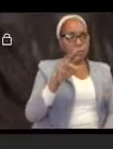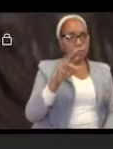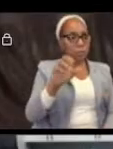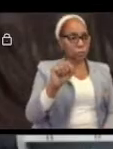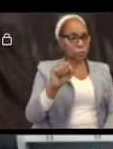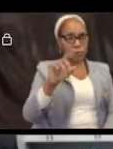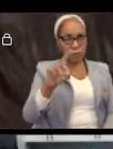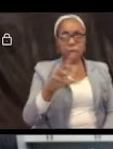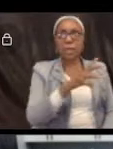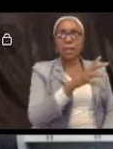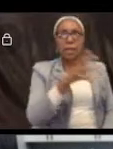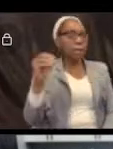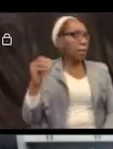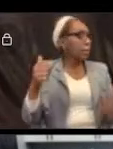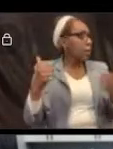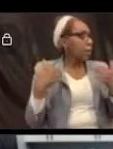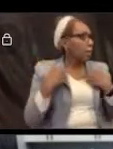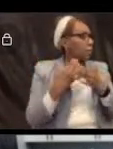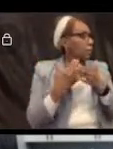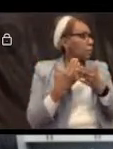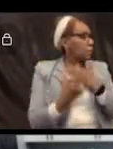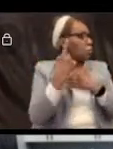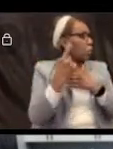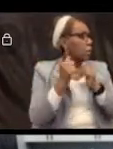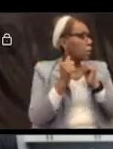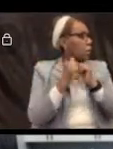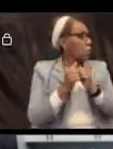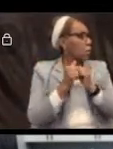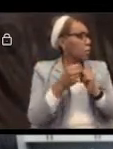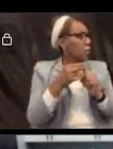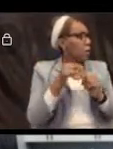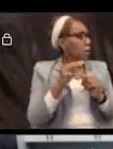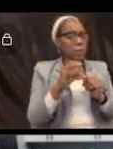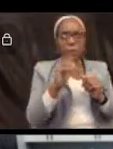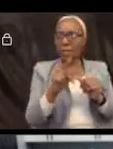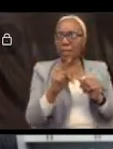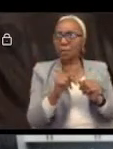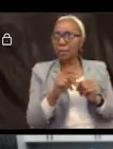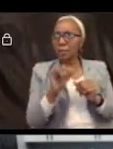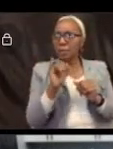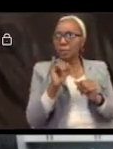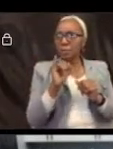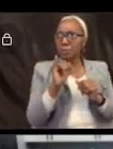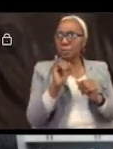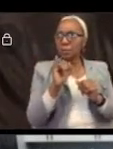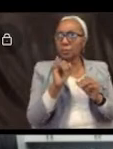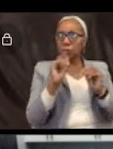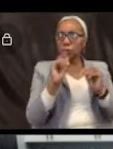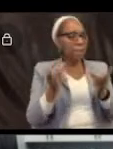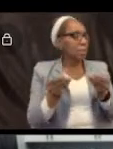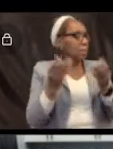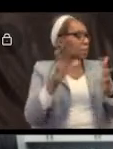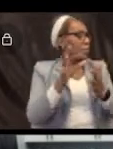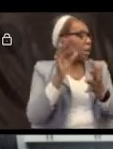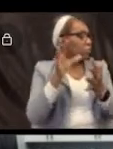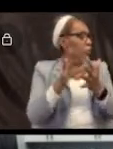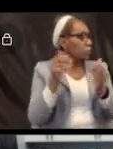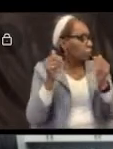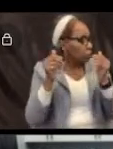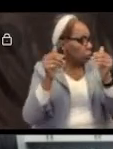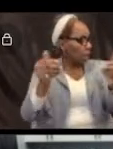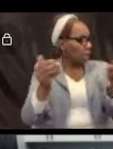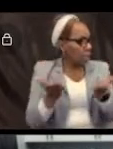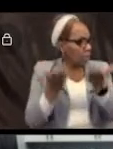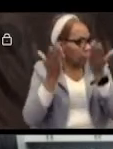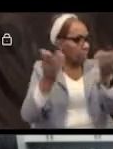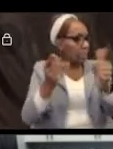McMorden with Lewis Architects here. We'd be happy to. Before you get started, I'll give you the option of going ahead and